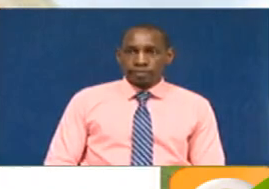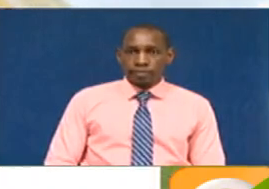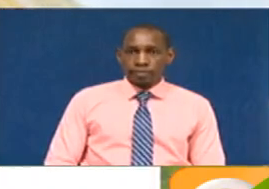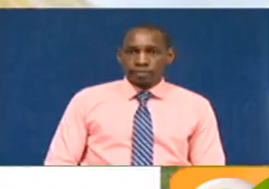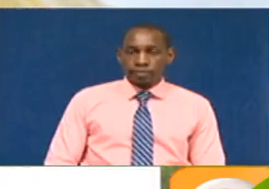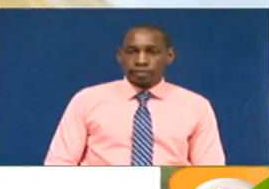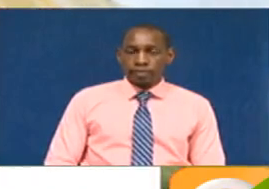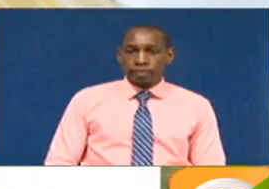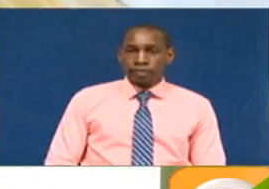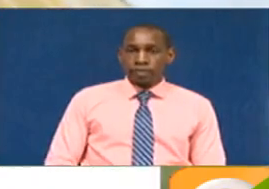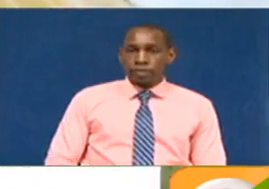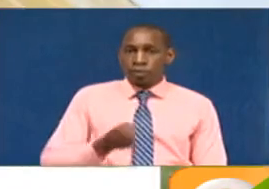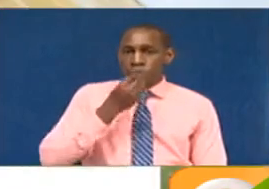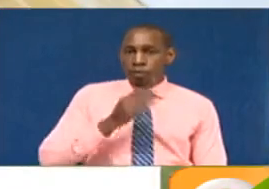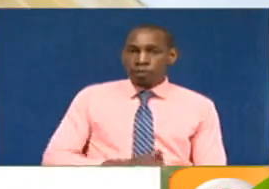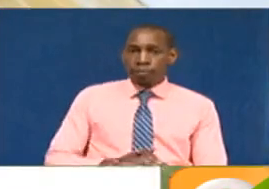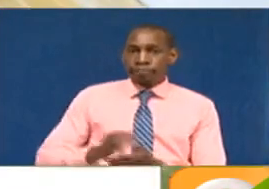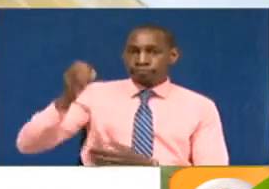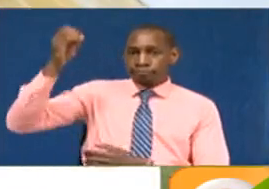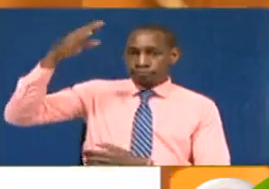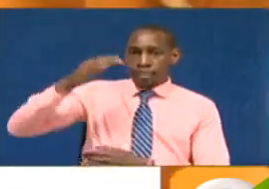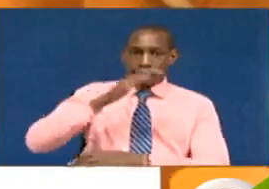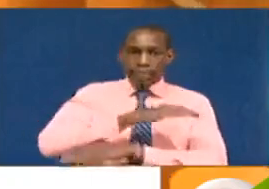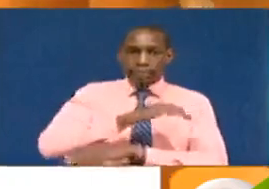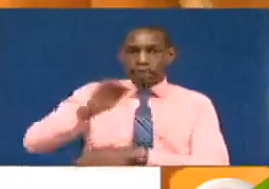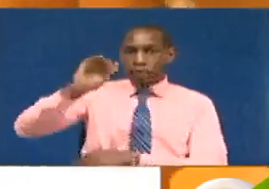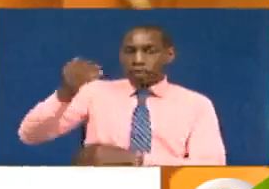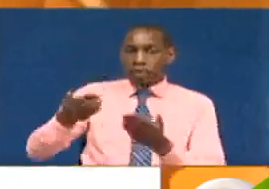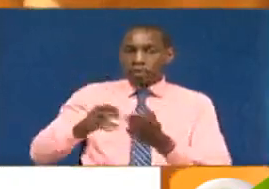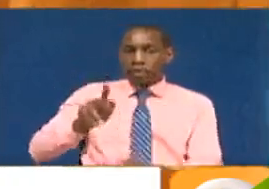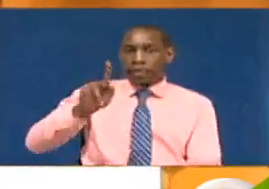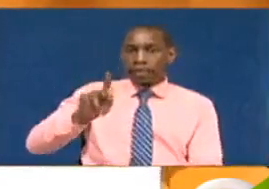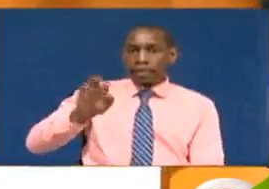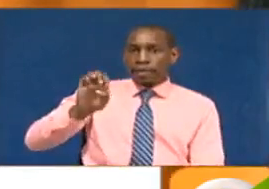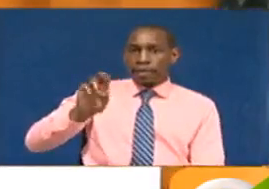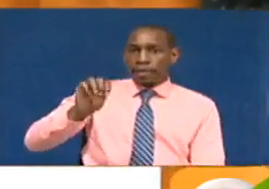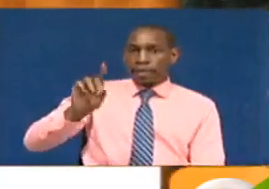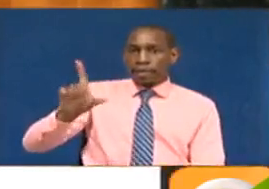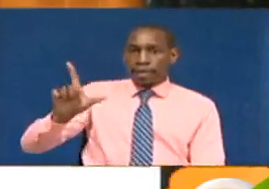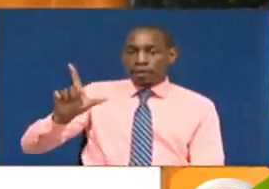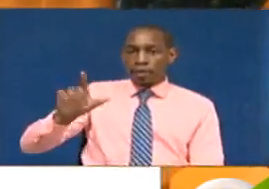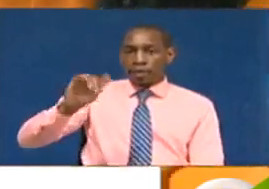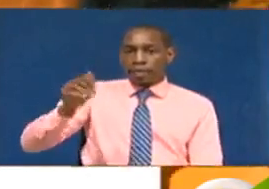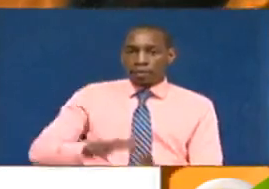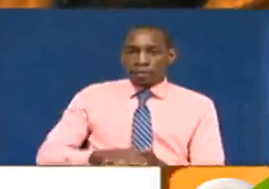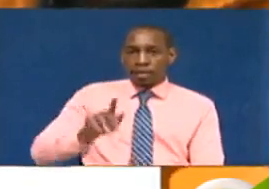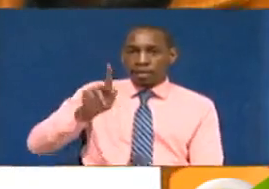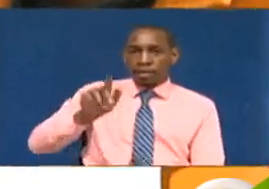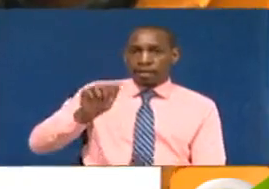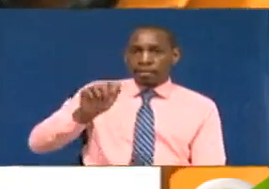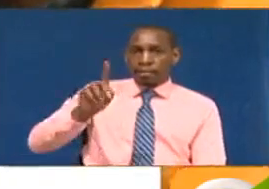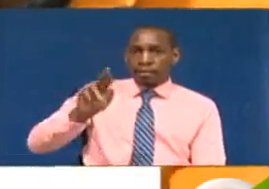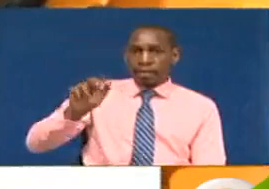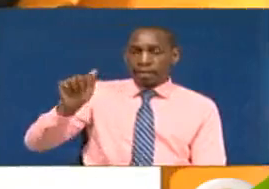On a warm, sunny afternoon at this farm located at Kenol Town at Kandara Constituency, Muranga County, Lamek